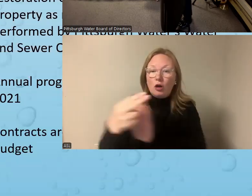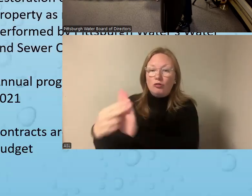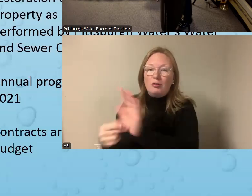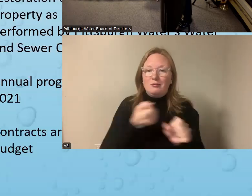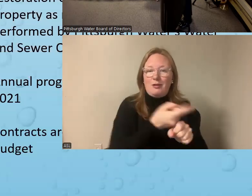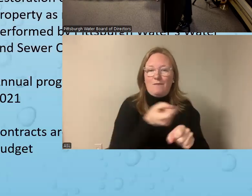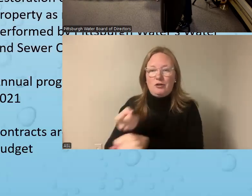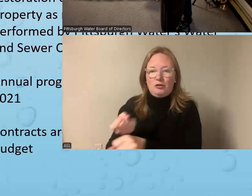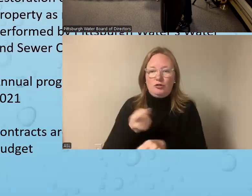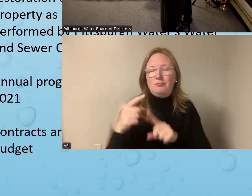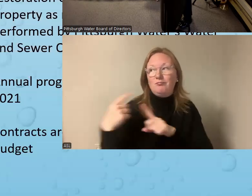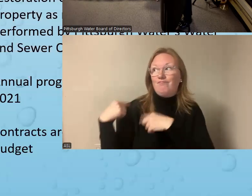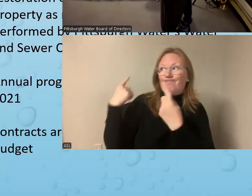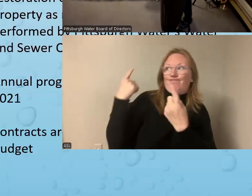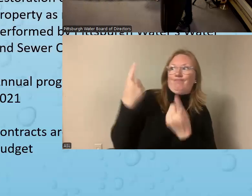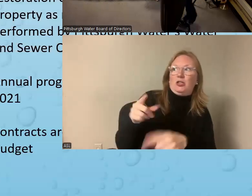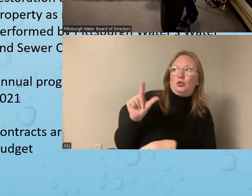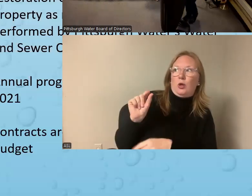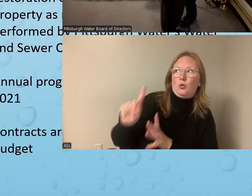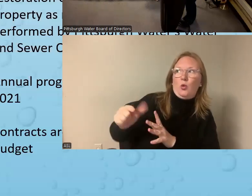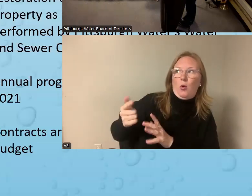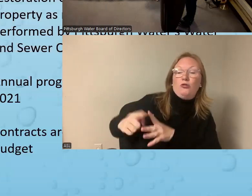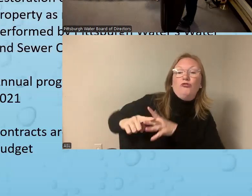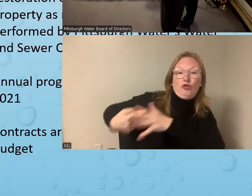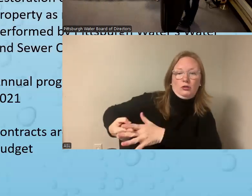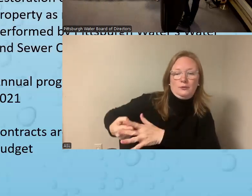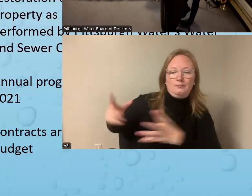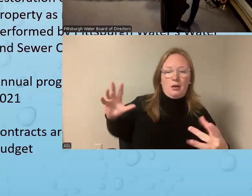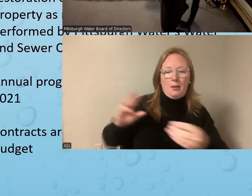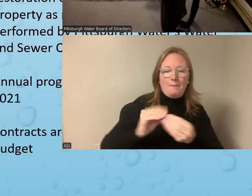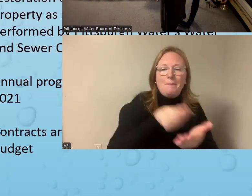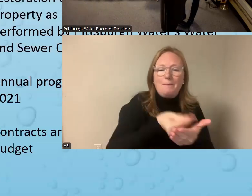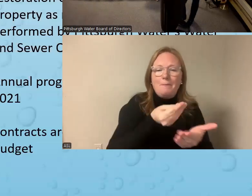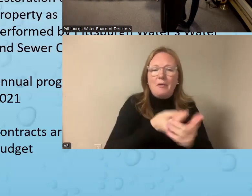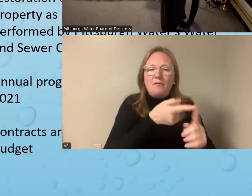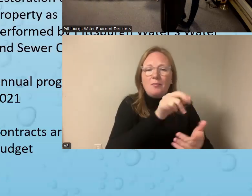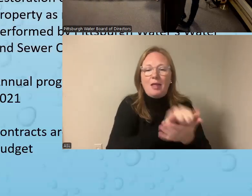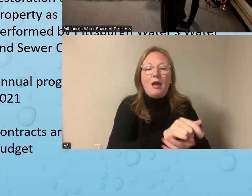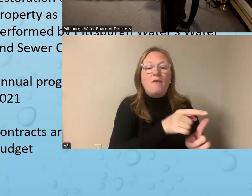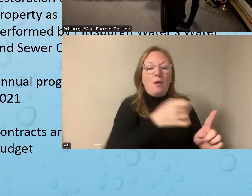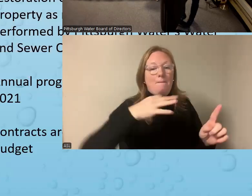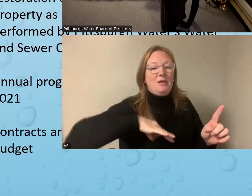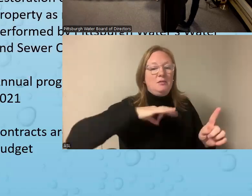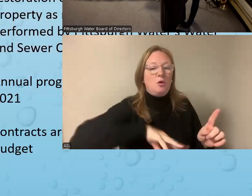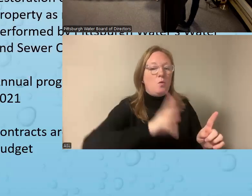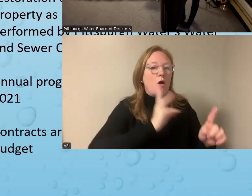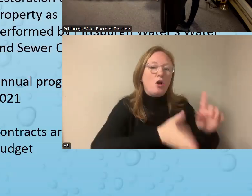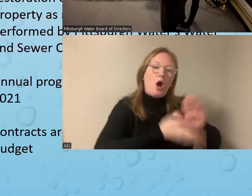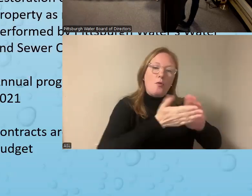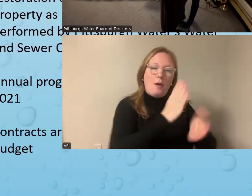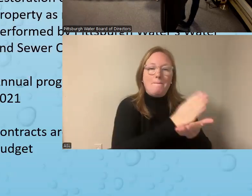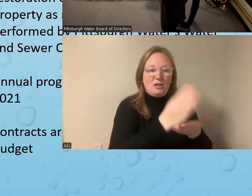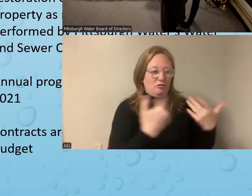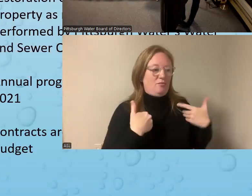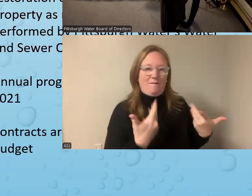since 2021. Funding for the program comes from Pittsburgh Water's operating budget.